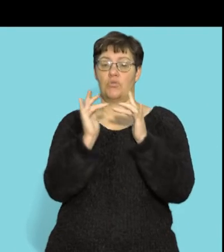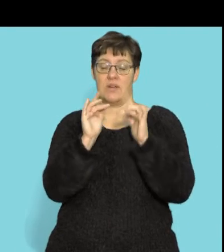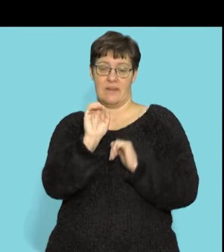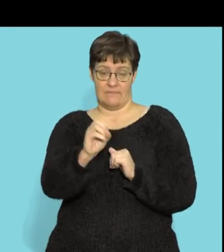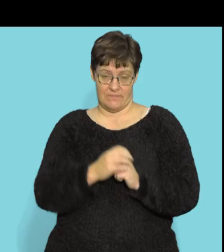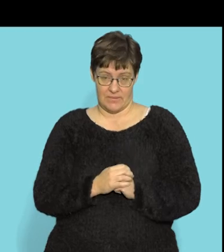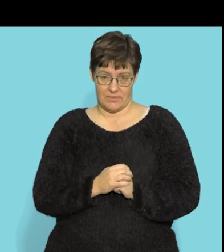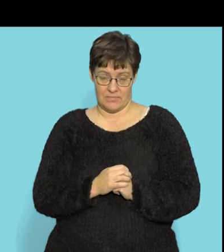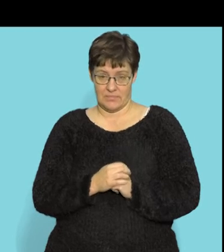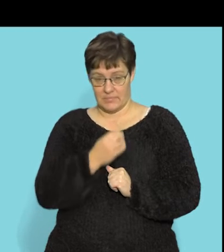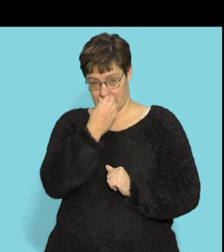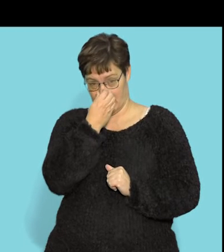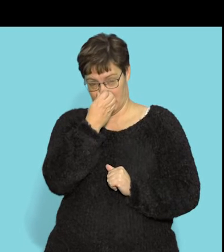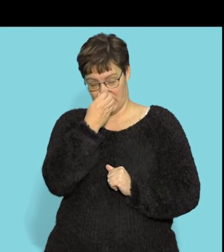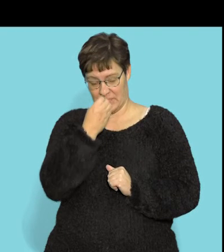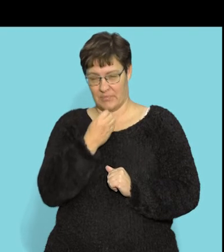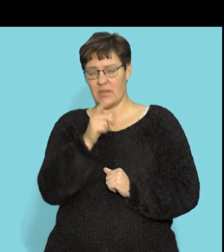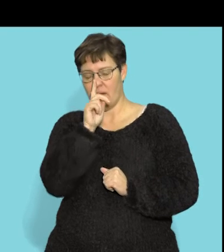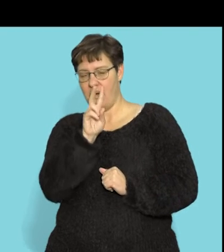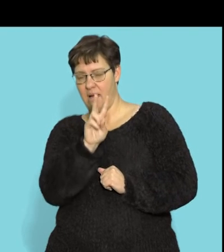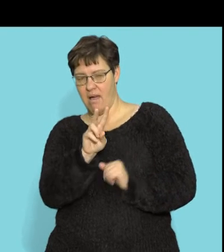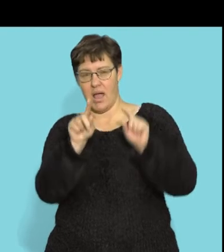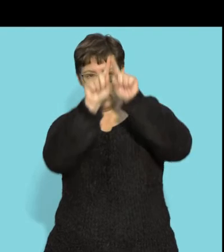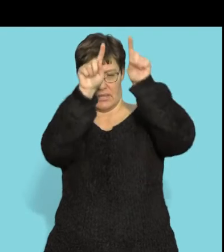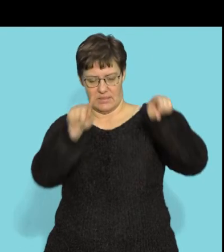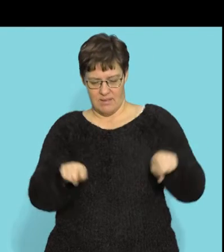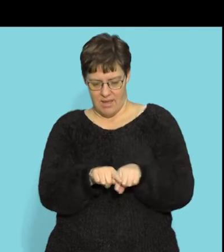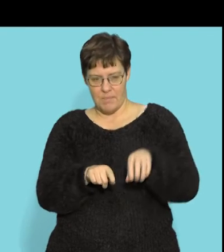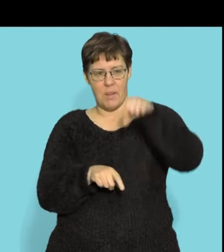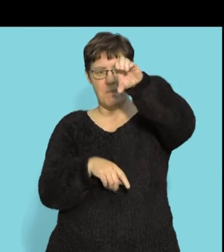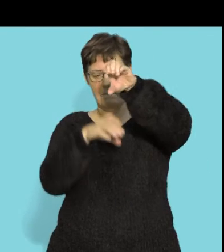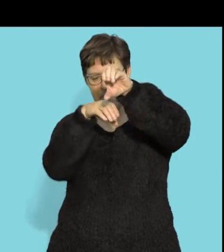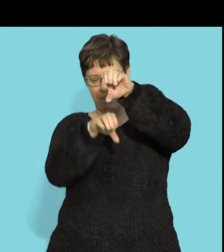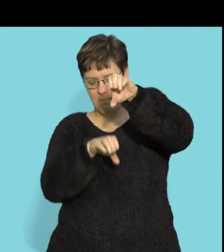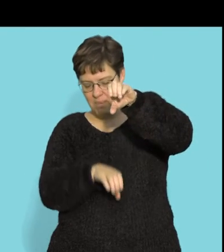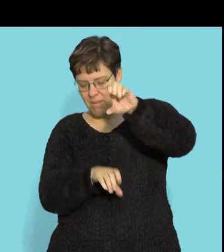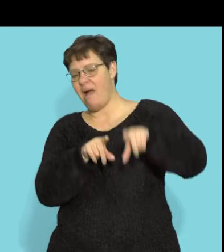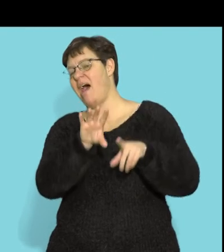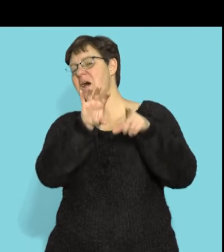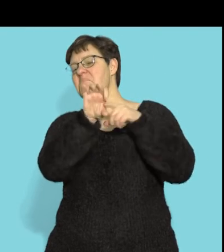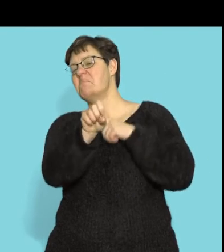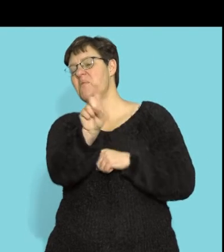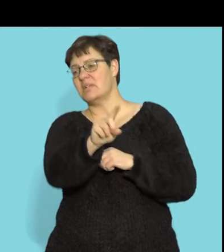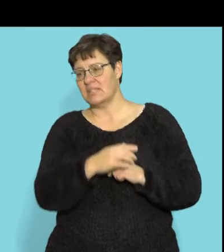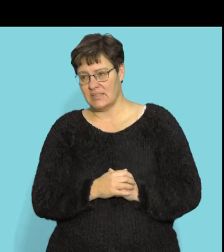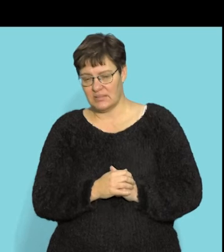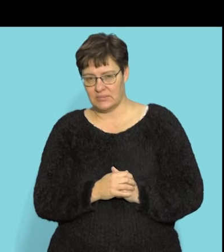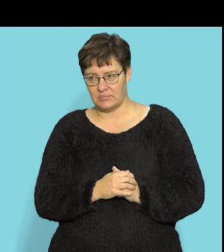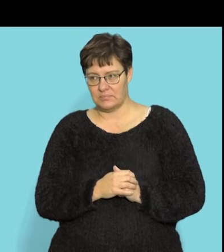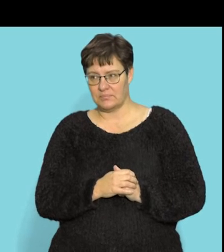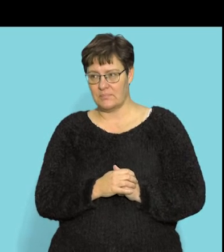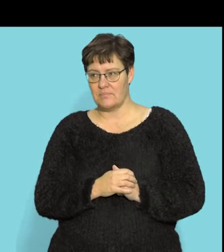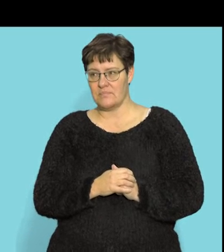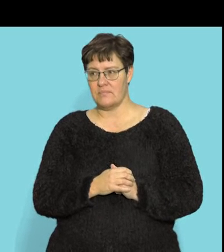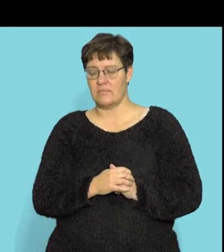is a typical circuit. So from this circuit, we can immediately, you know, extract some of the very important information in terms